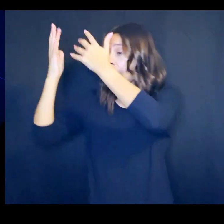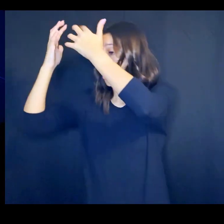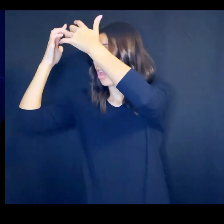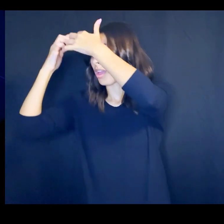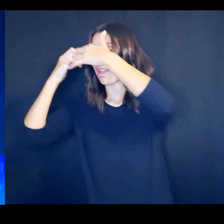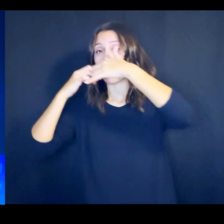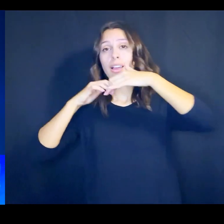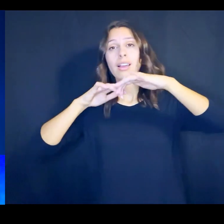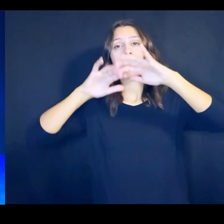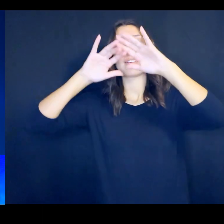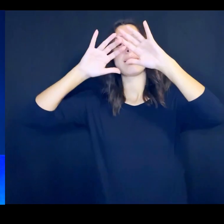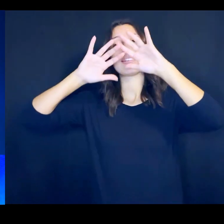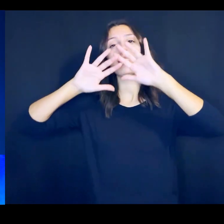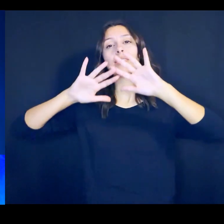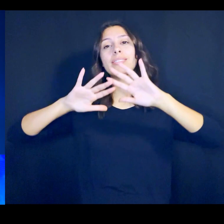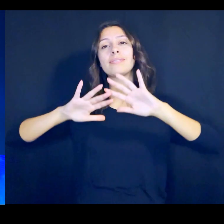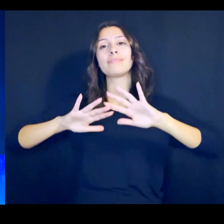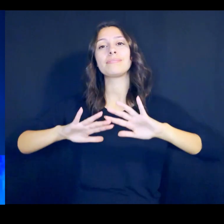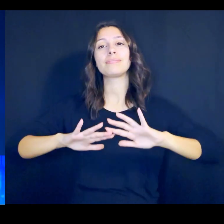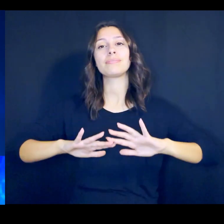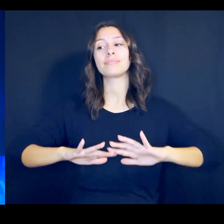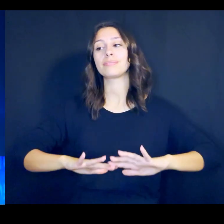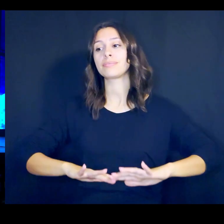All is at